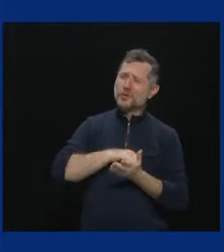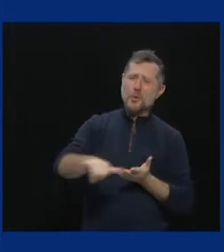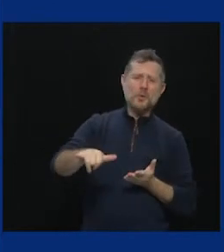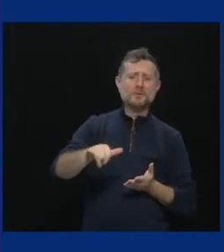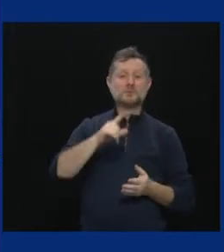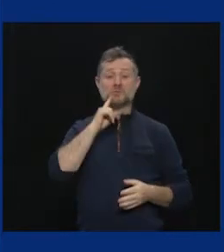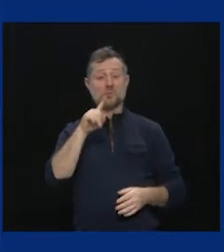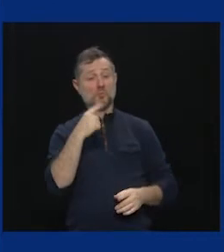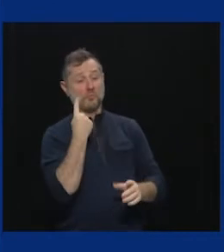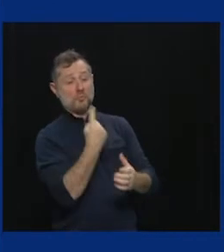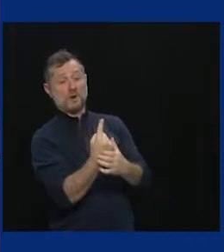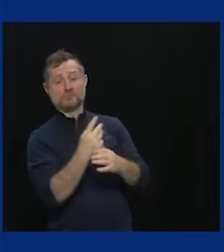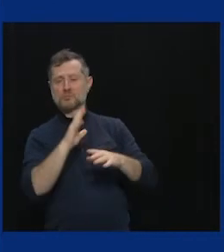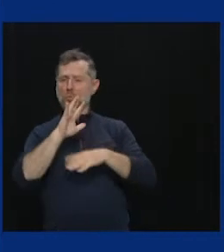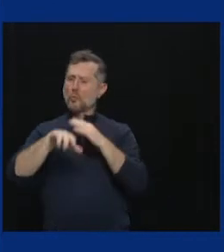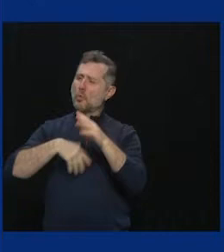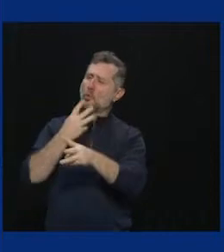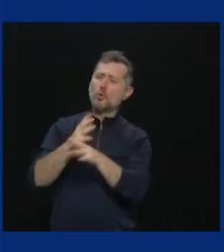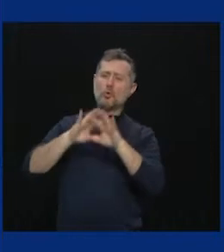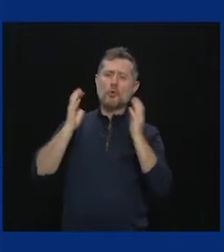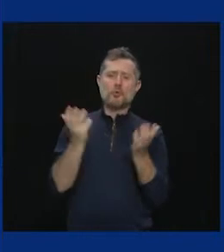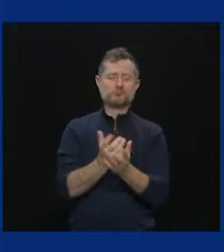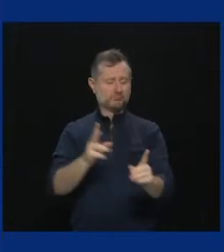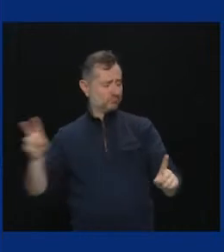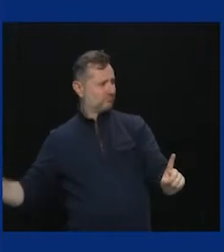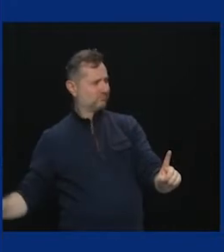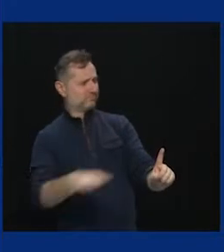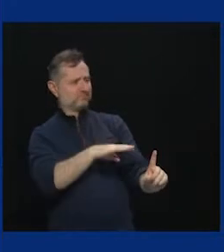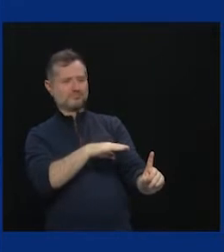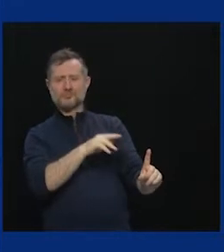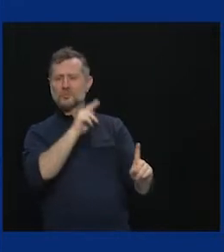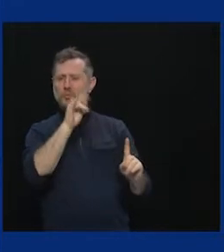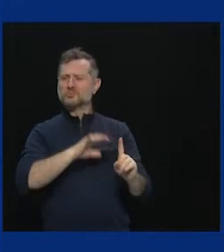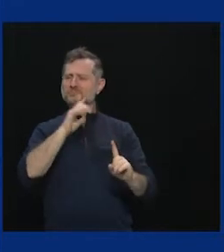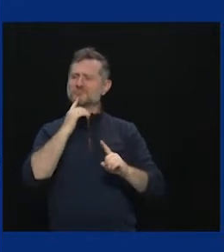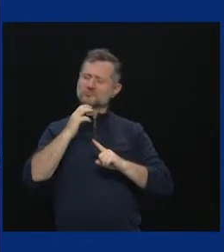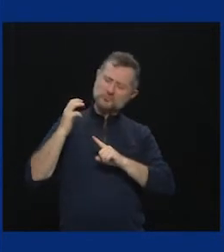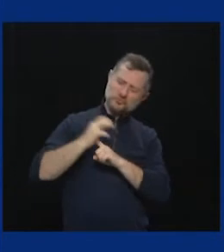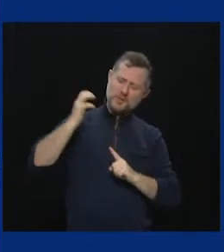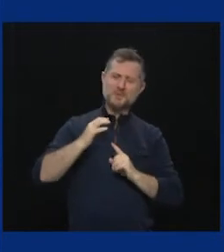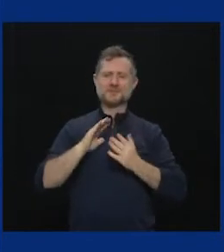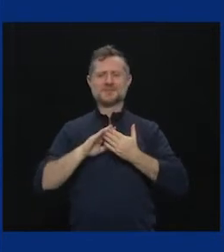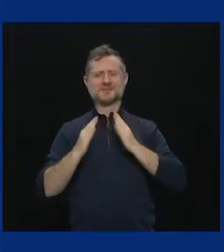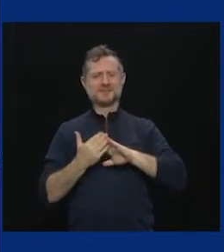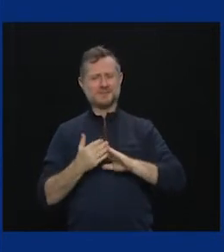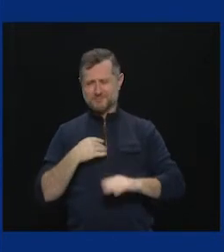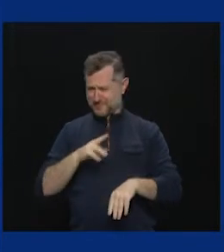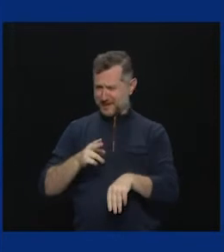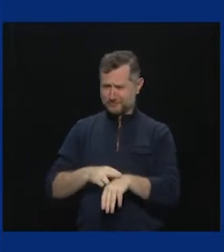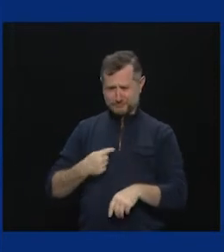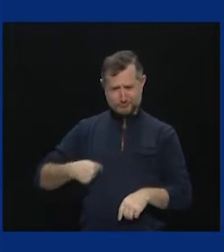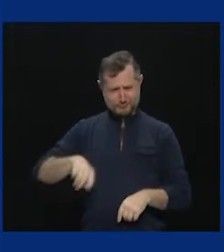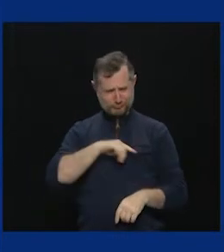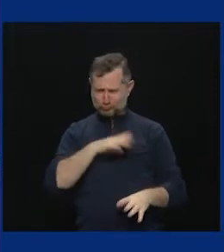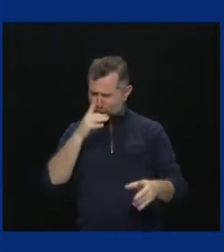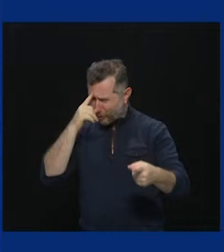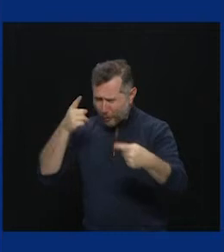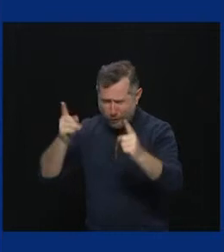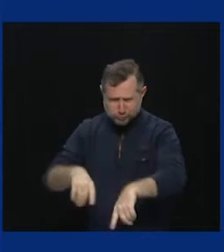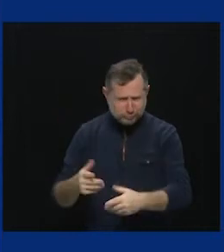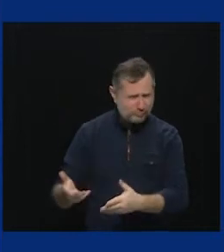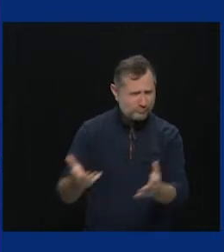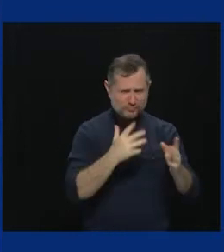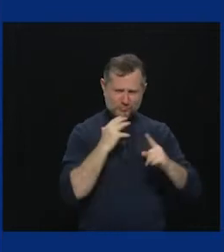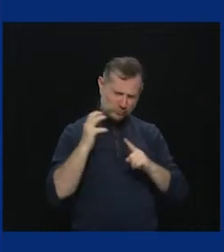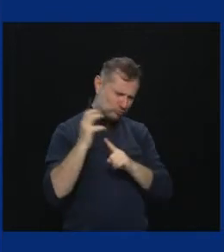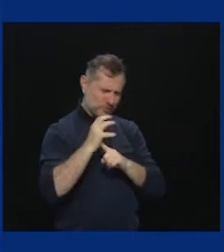world's great cities. And of course, we here think that it is, without a doubt, the world's greatest